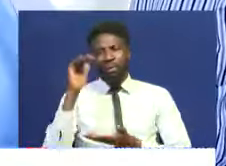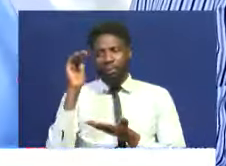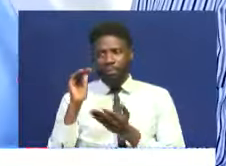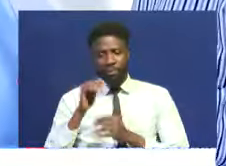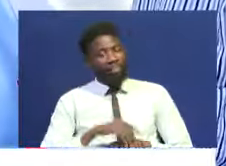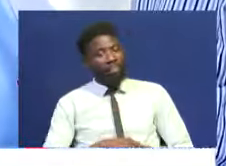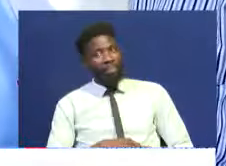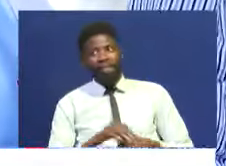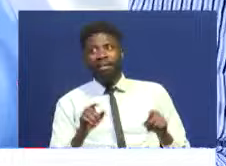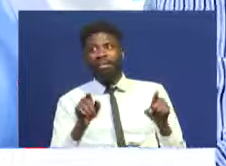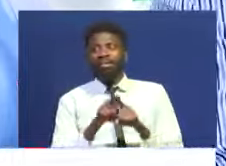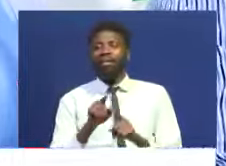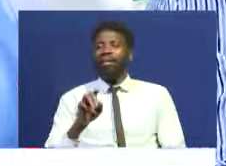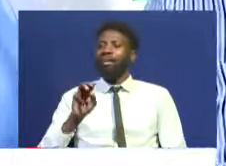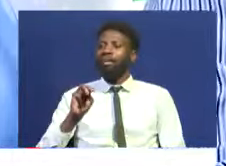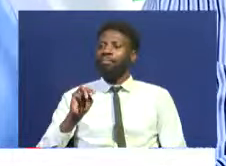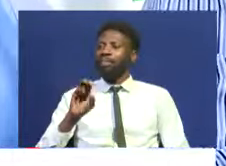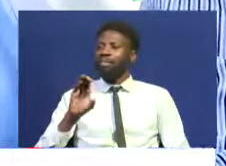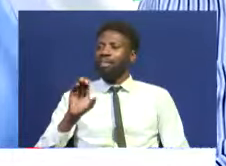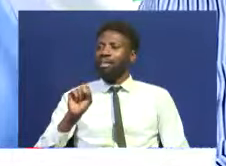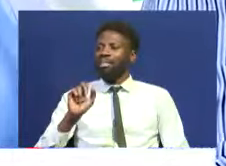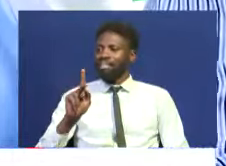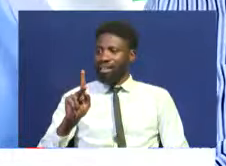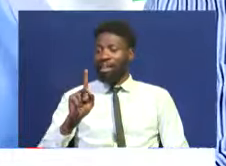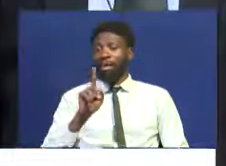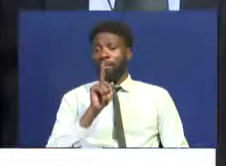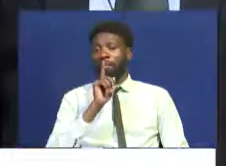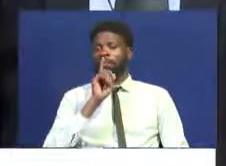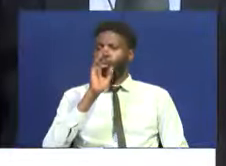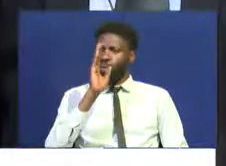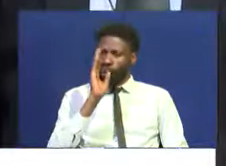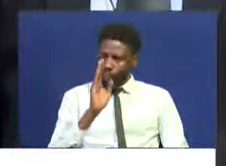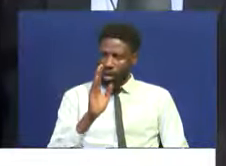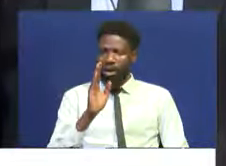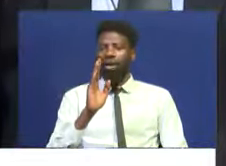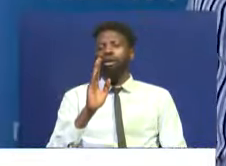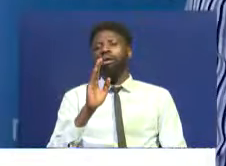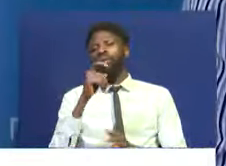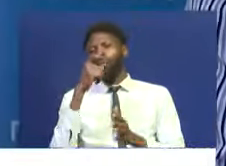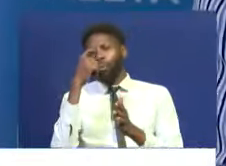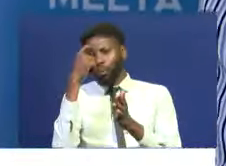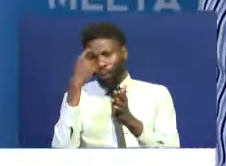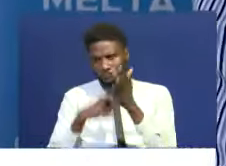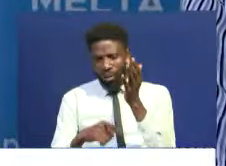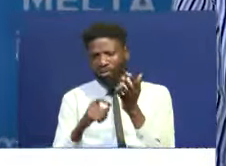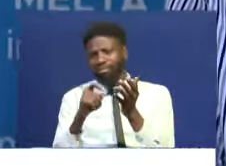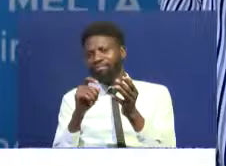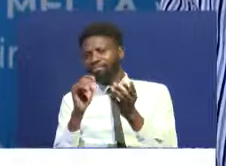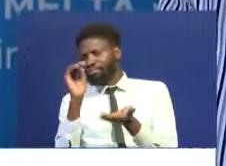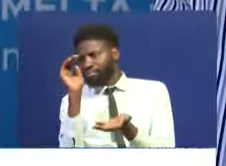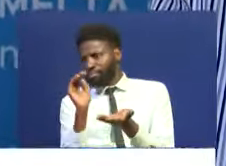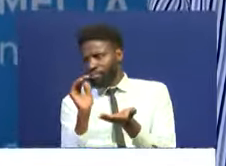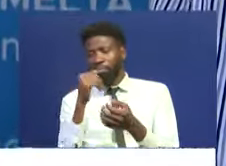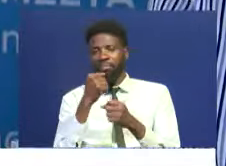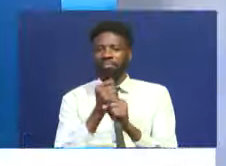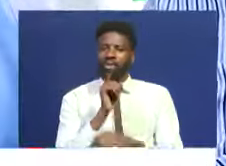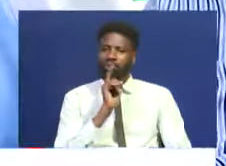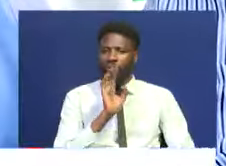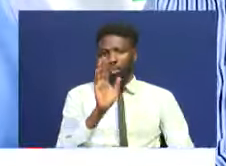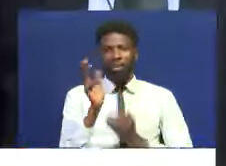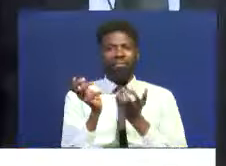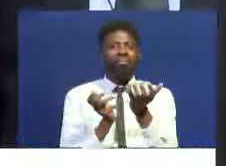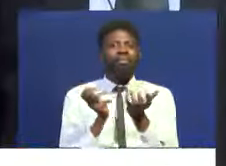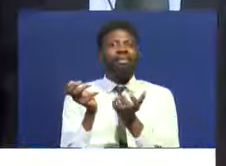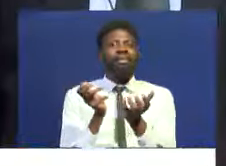nchini kimeahidi kukadiria upya ada zinazotozwa wachuuzi ili kuwapunguzia mzigo wa gharama utendaji wa biashara